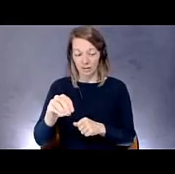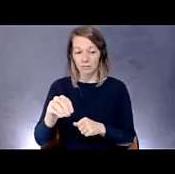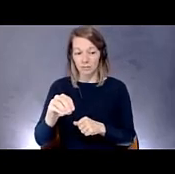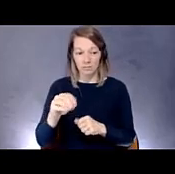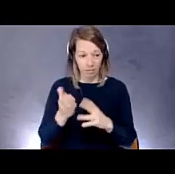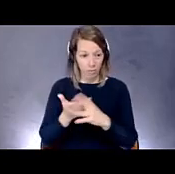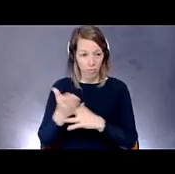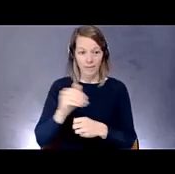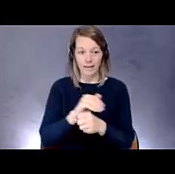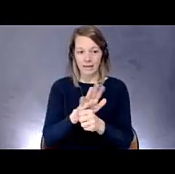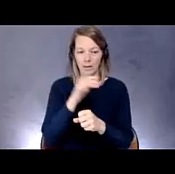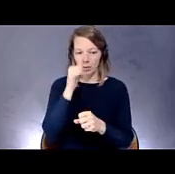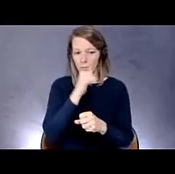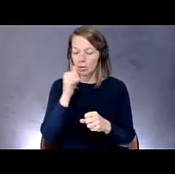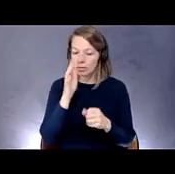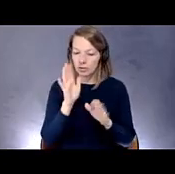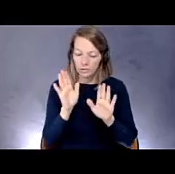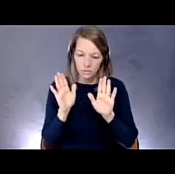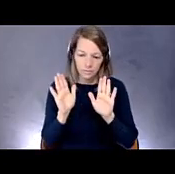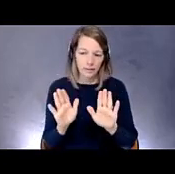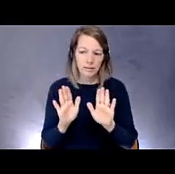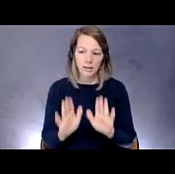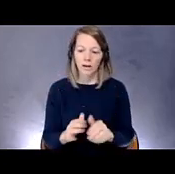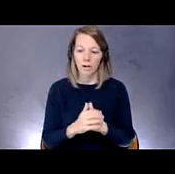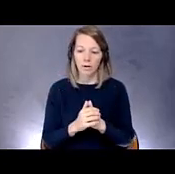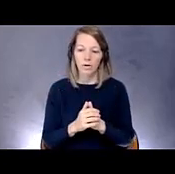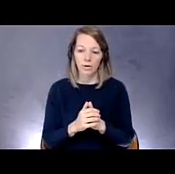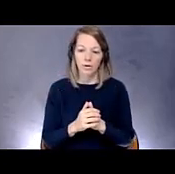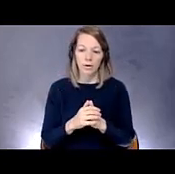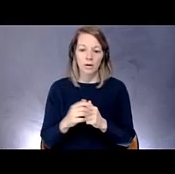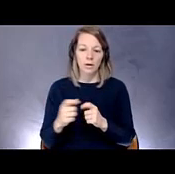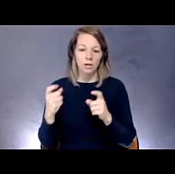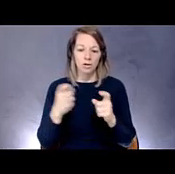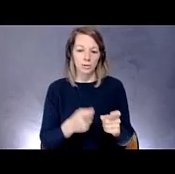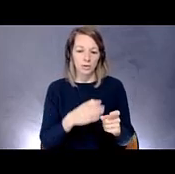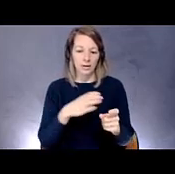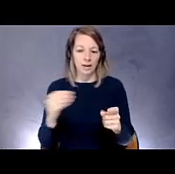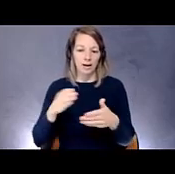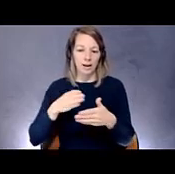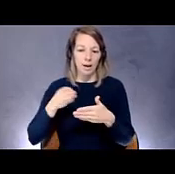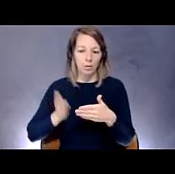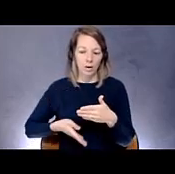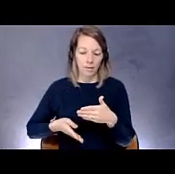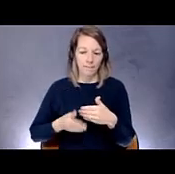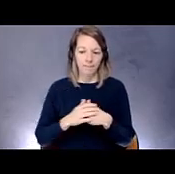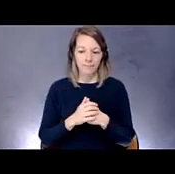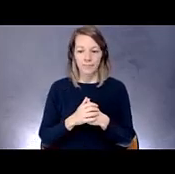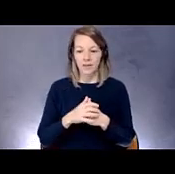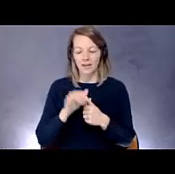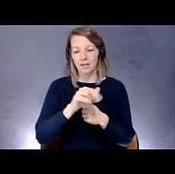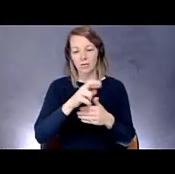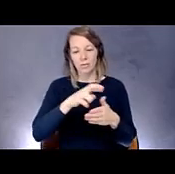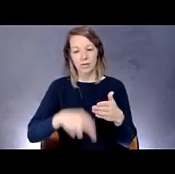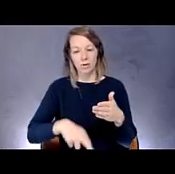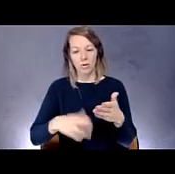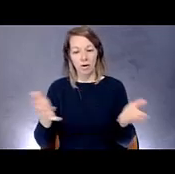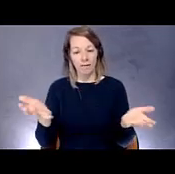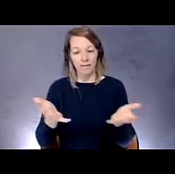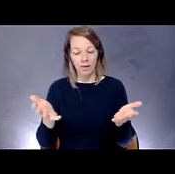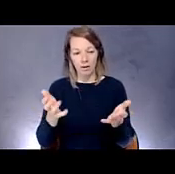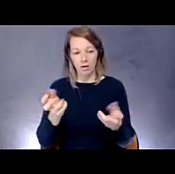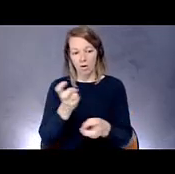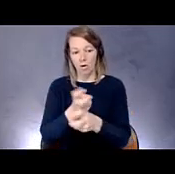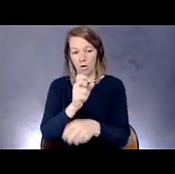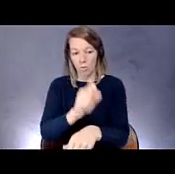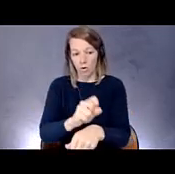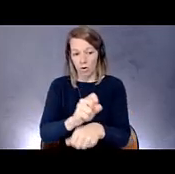is just a spectacular contribution and outcome. And that's as a result of the hard work of